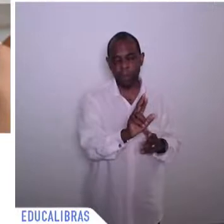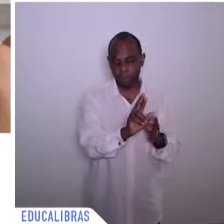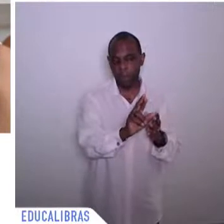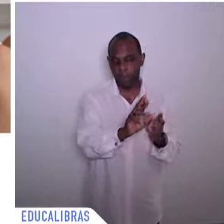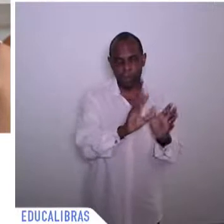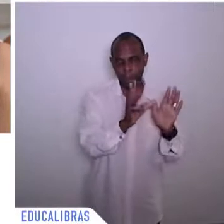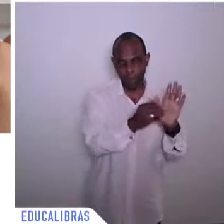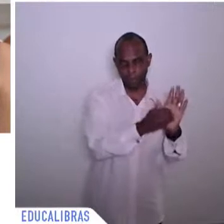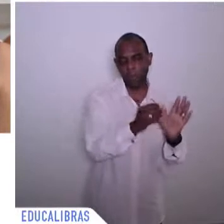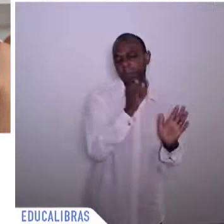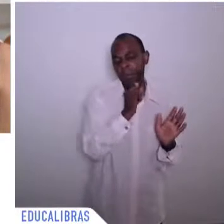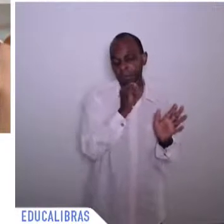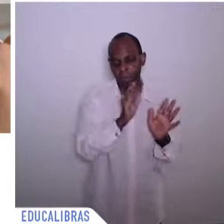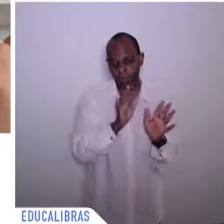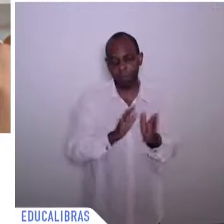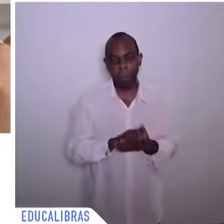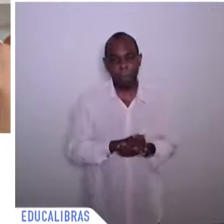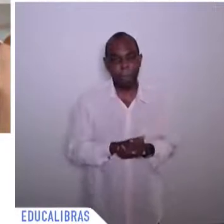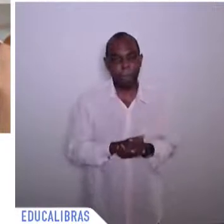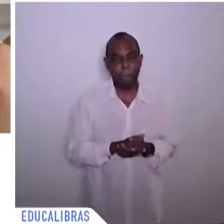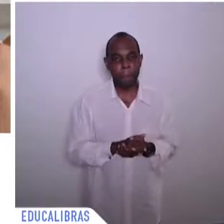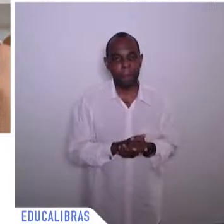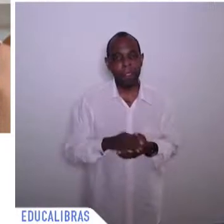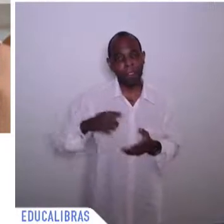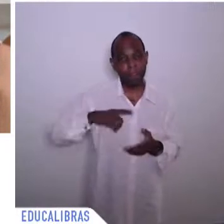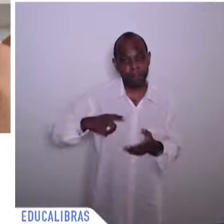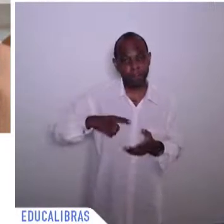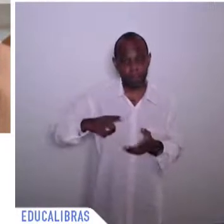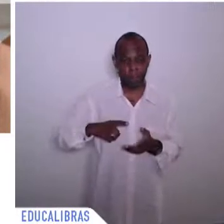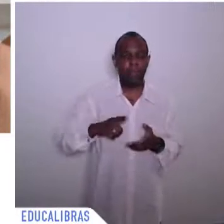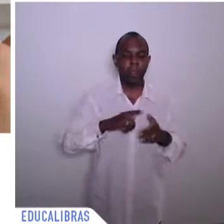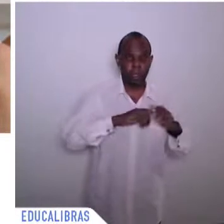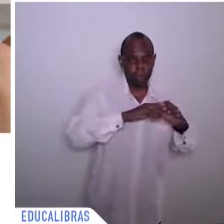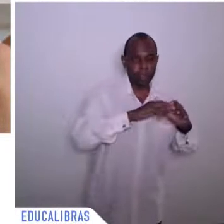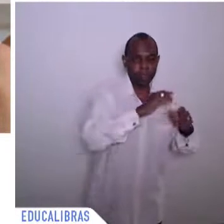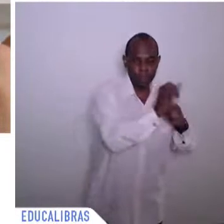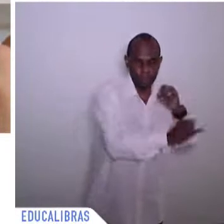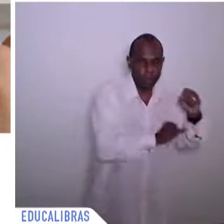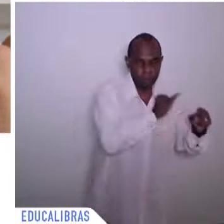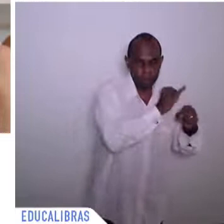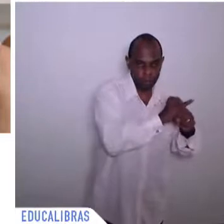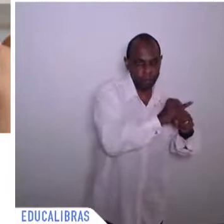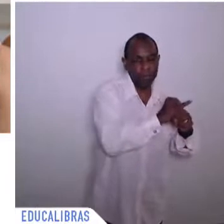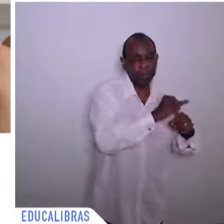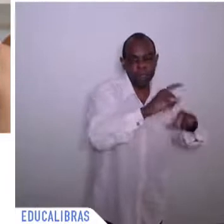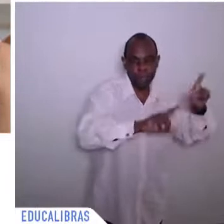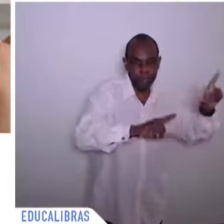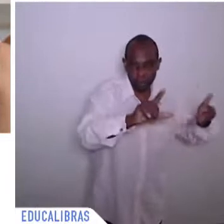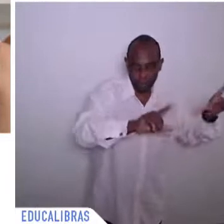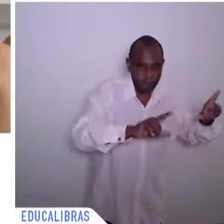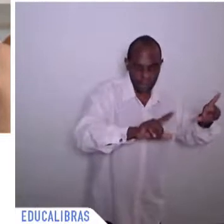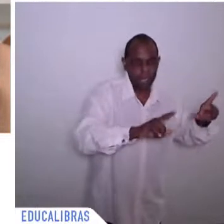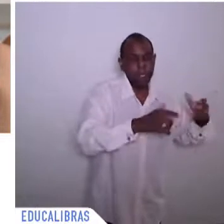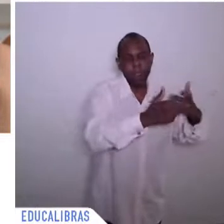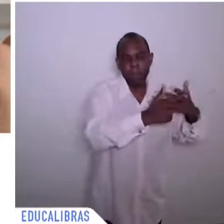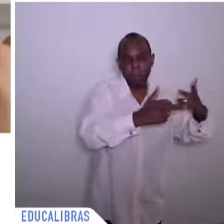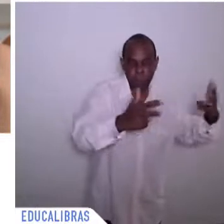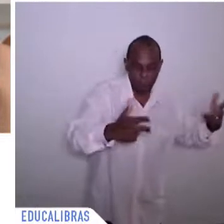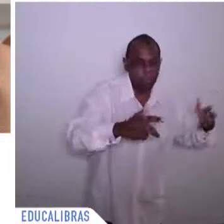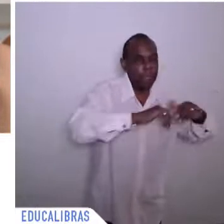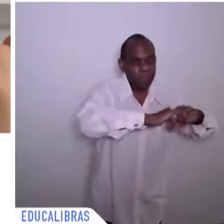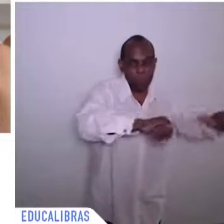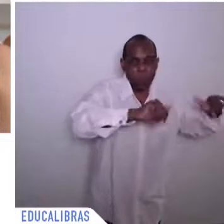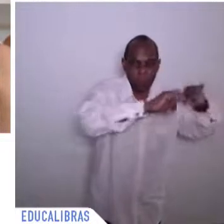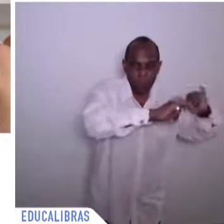your questions, I want to present something trying to integrate the role of social media